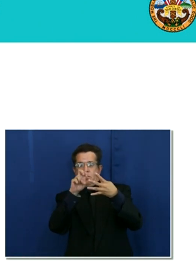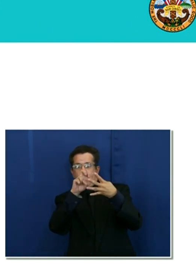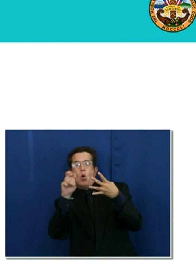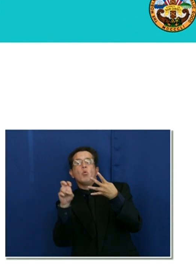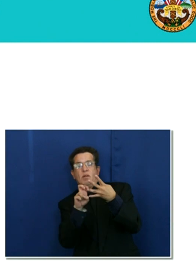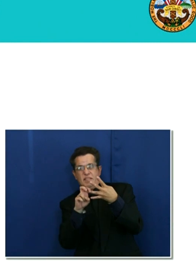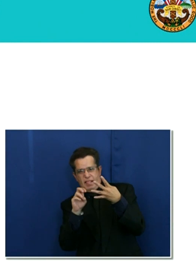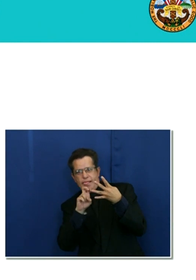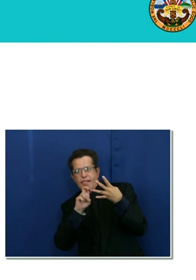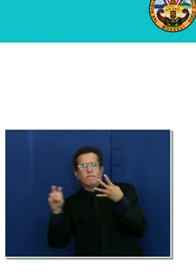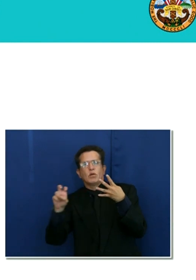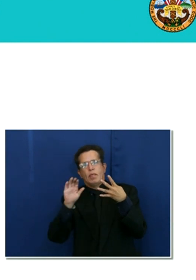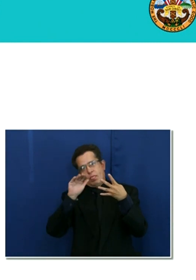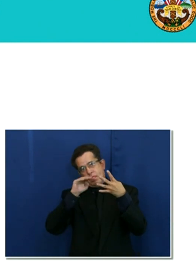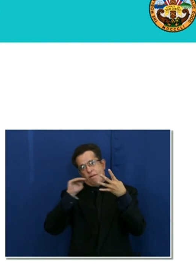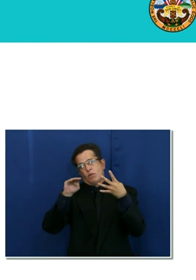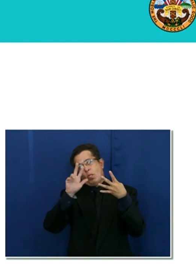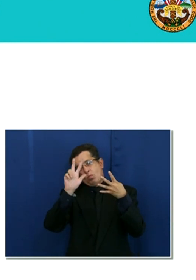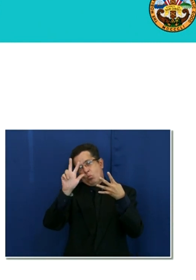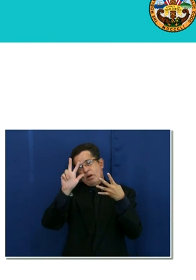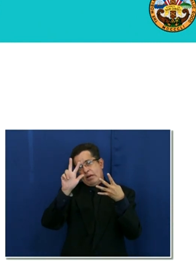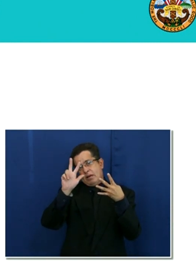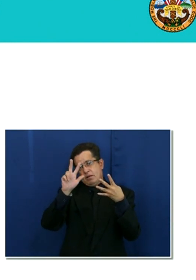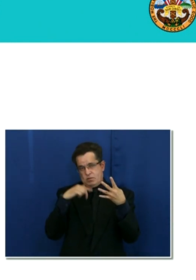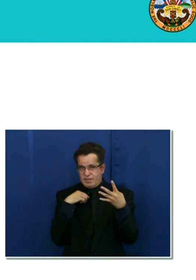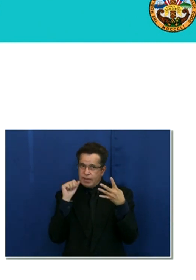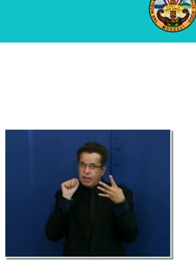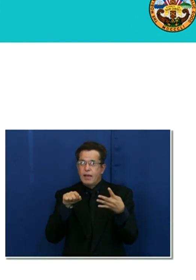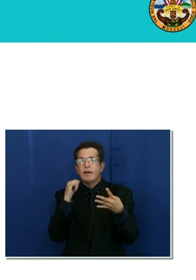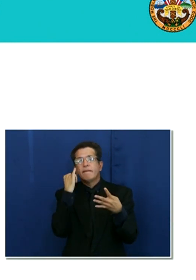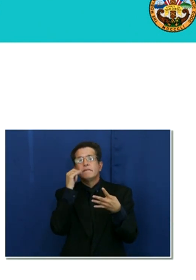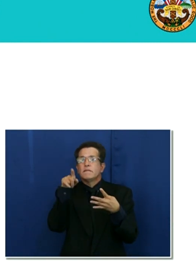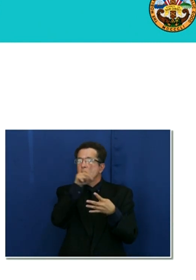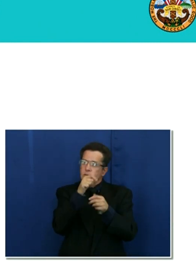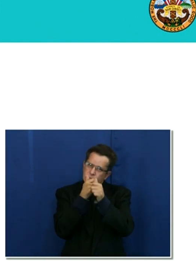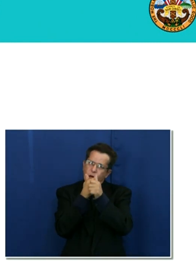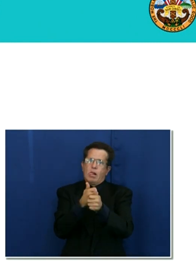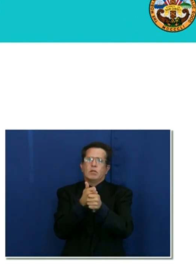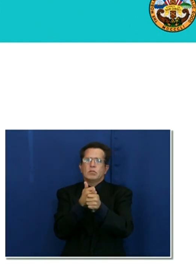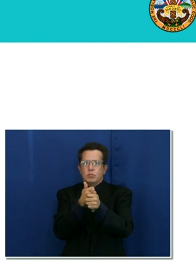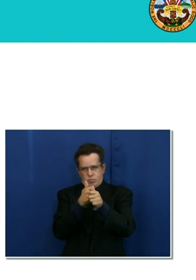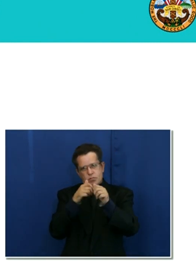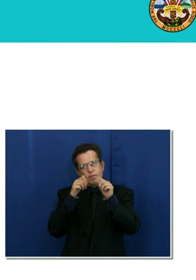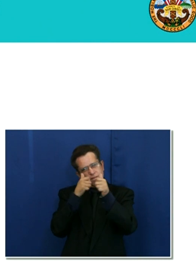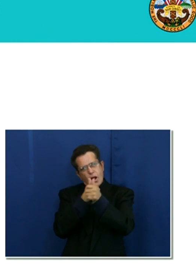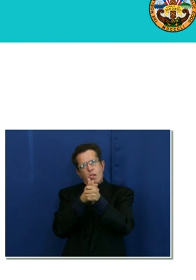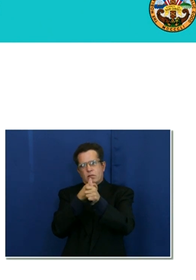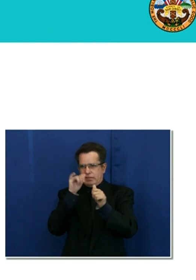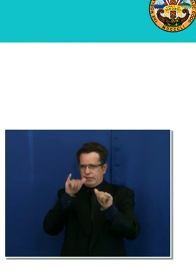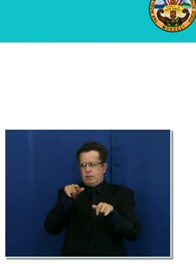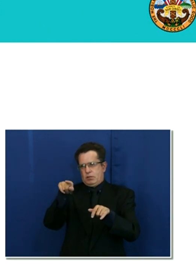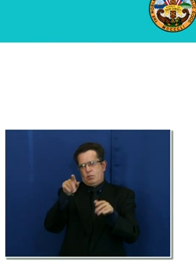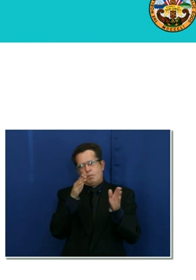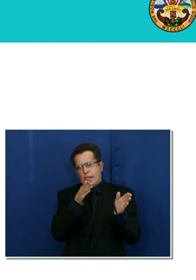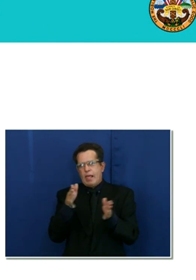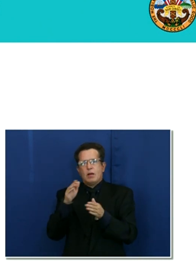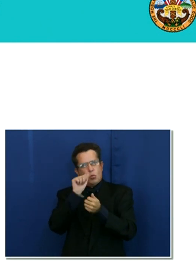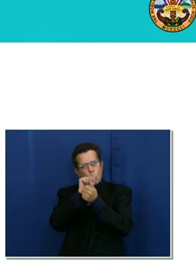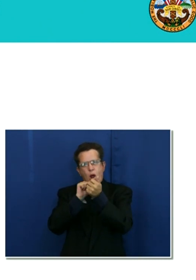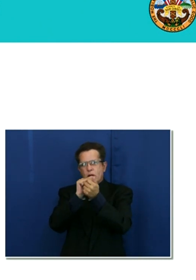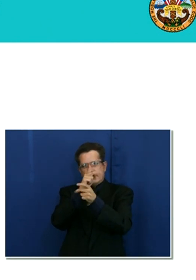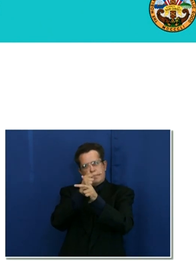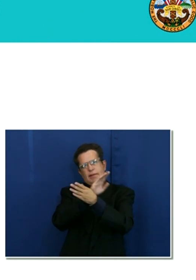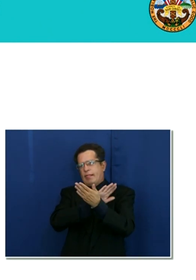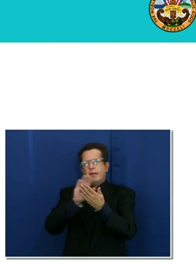Tier 3, or the orange tier, if we continue to stay the course and follow these simple strategies: washing